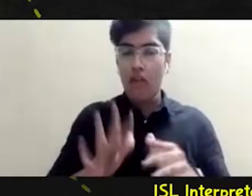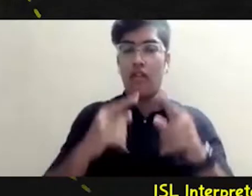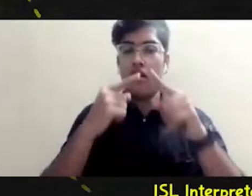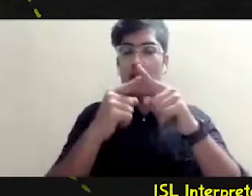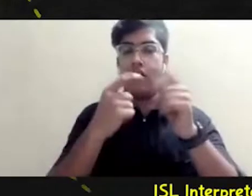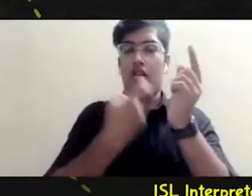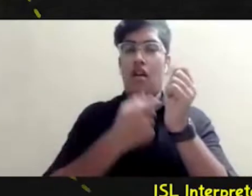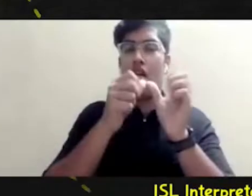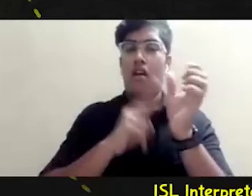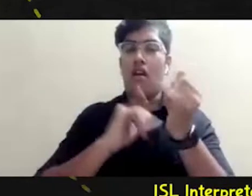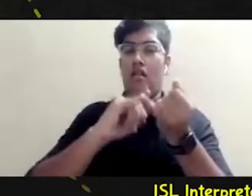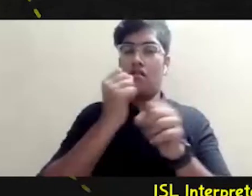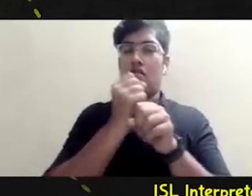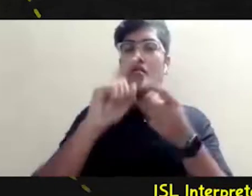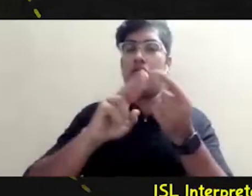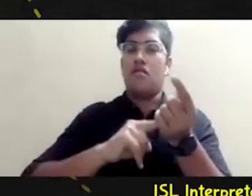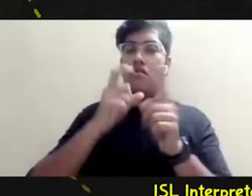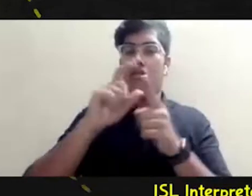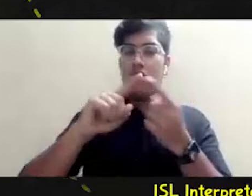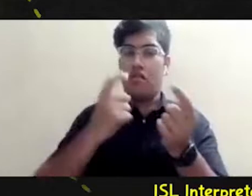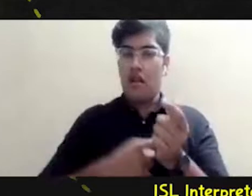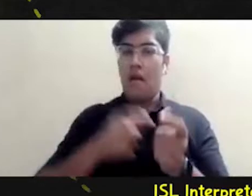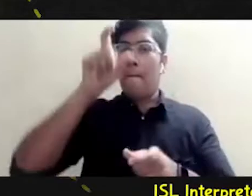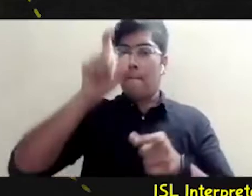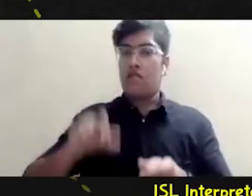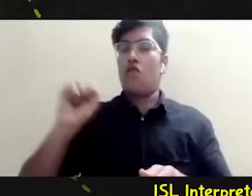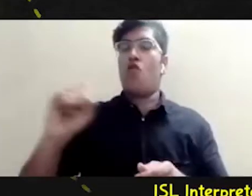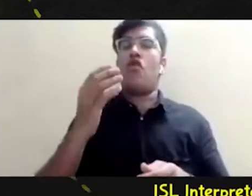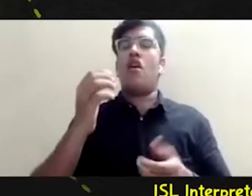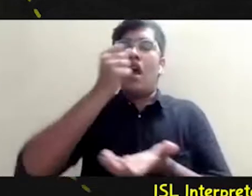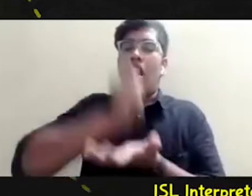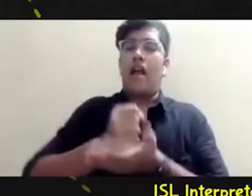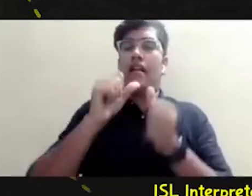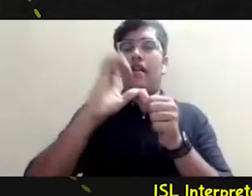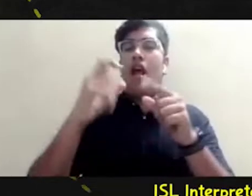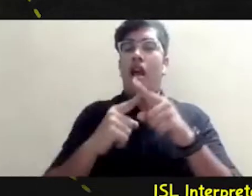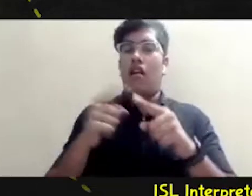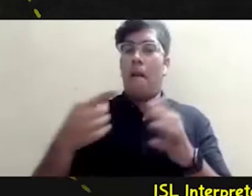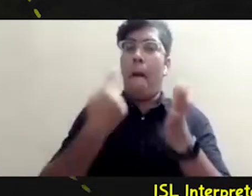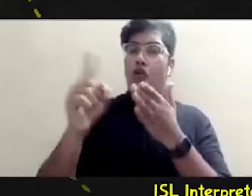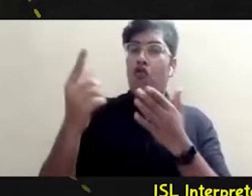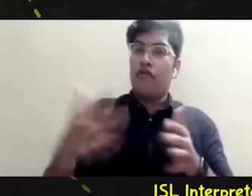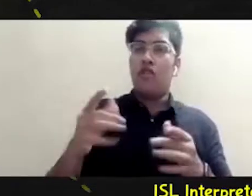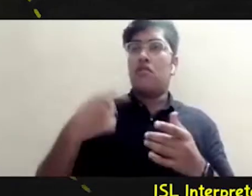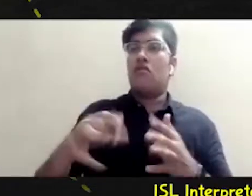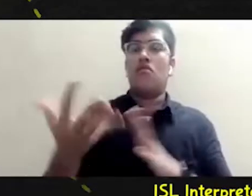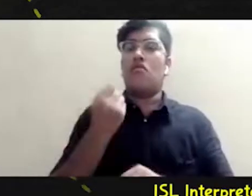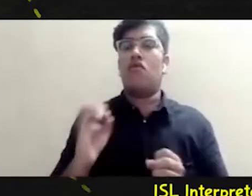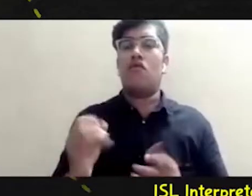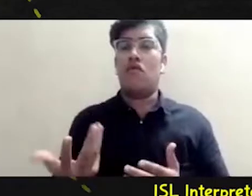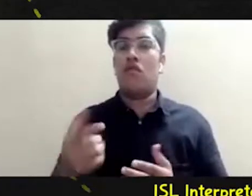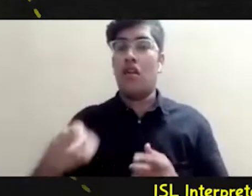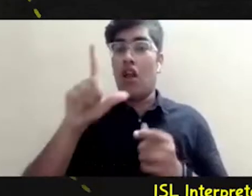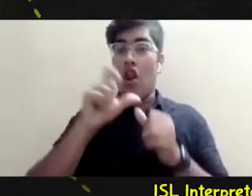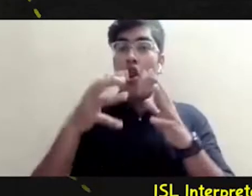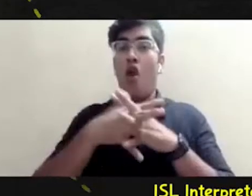2019. The law supposedly protects rights of transgender persons. However, the law still demands a medical certificate to